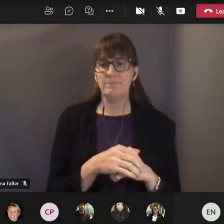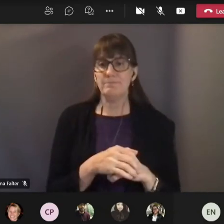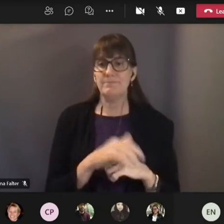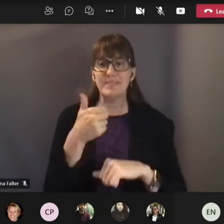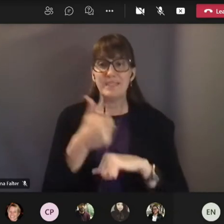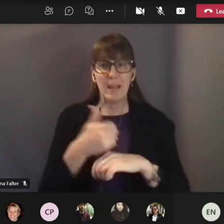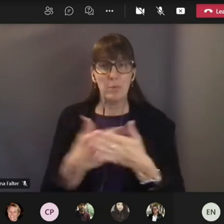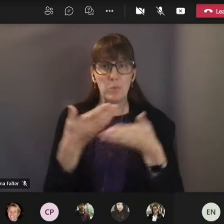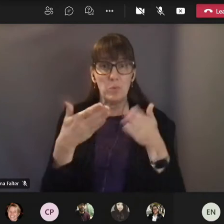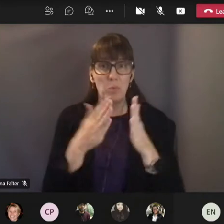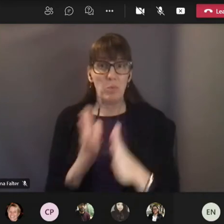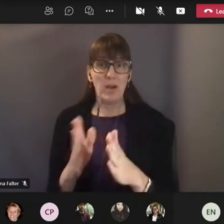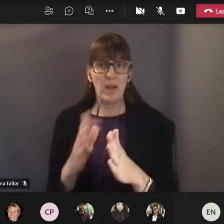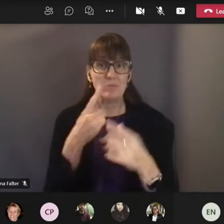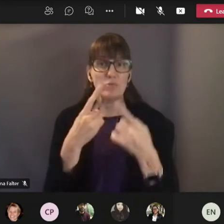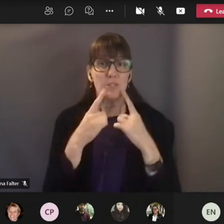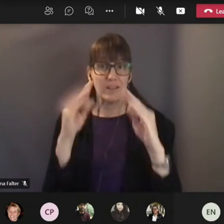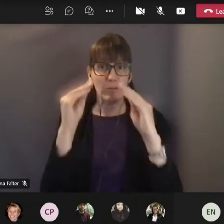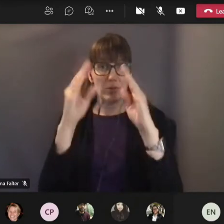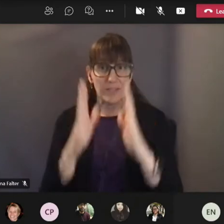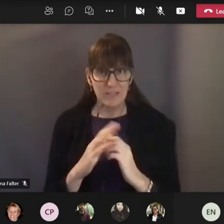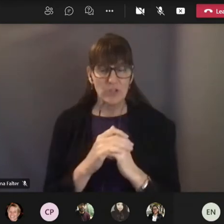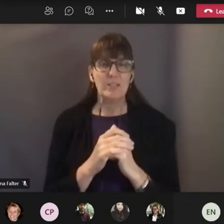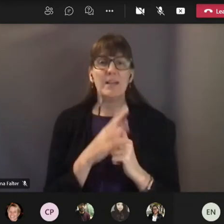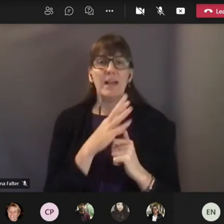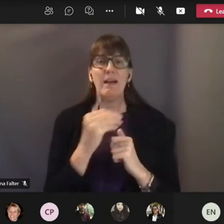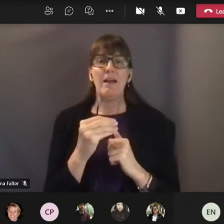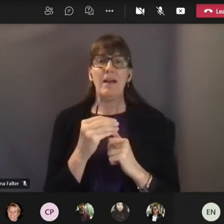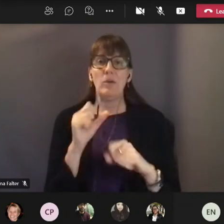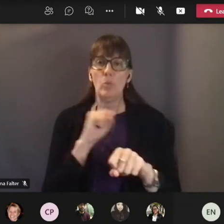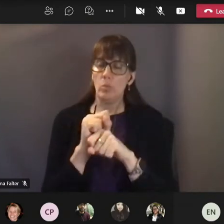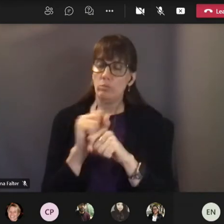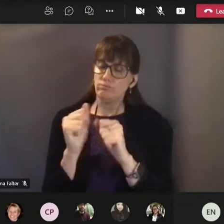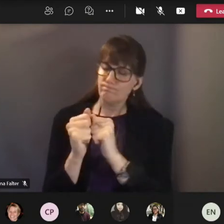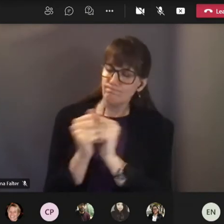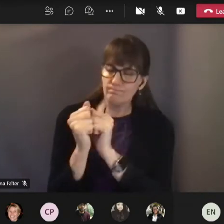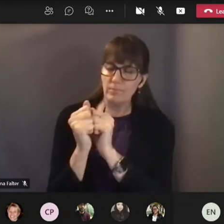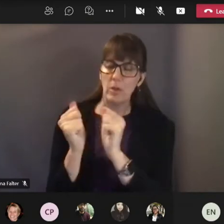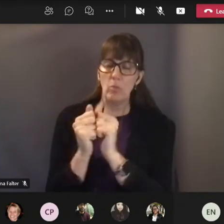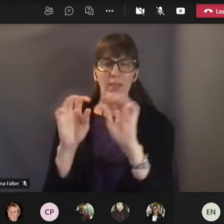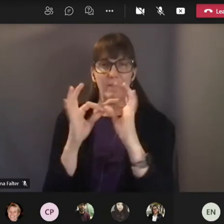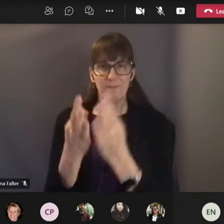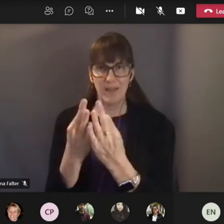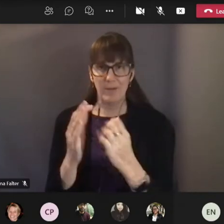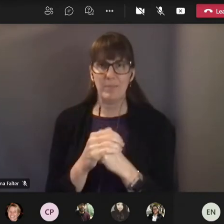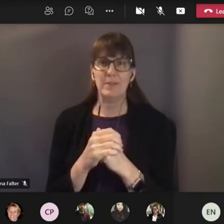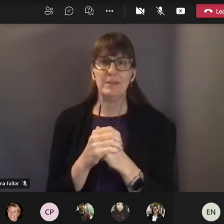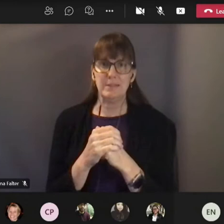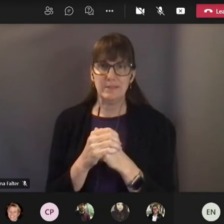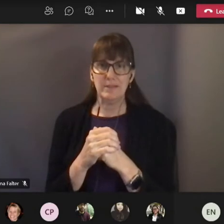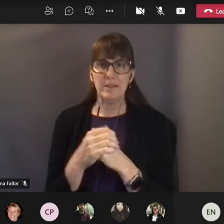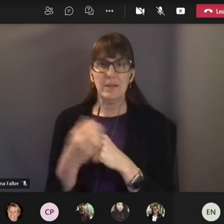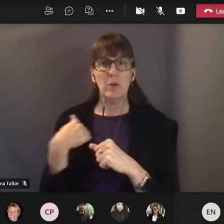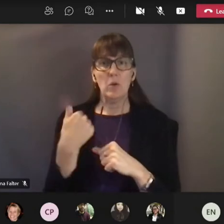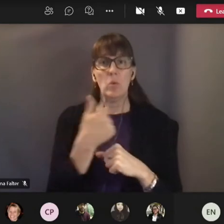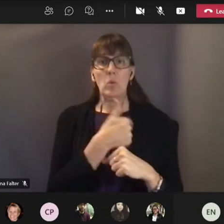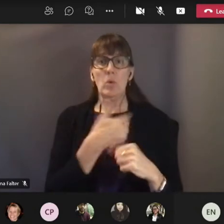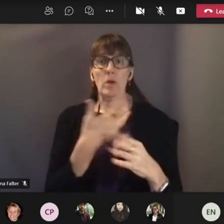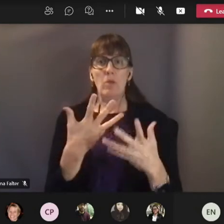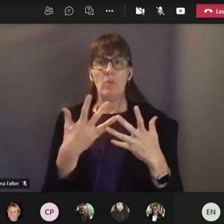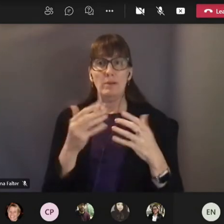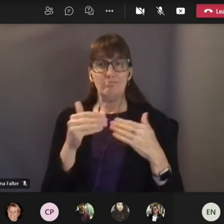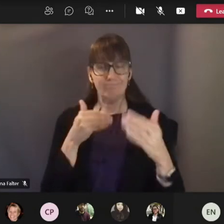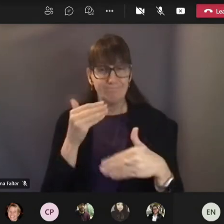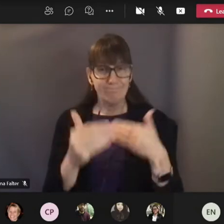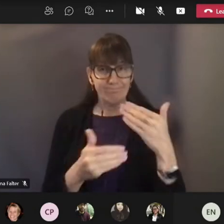and working more closely with families than ever before. And we want to build on what we had learned and build on